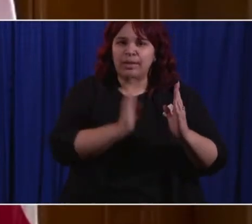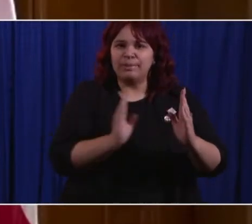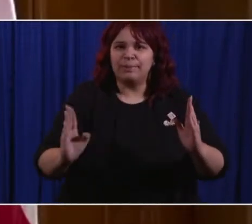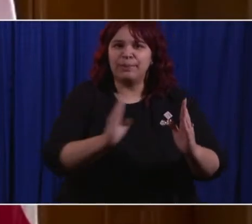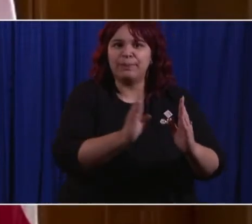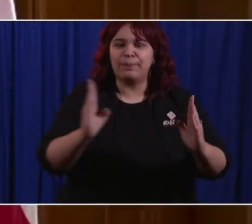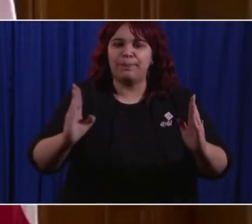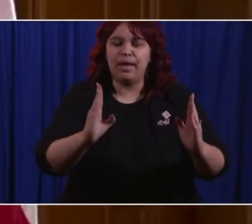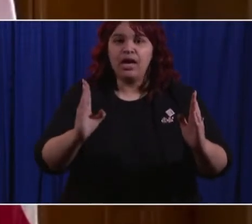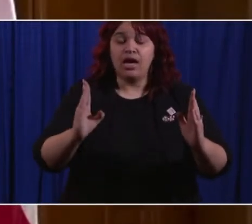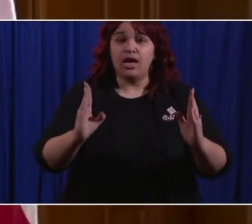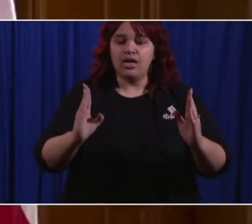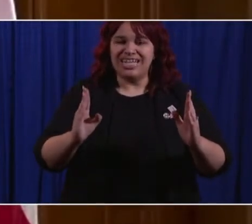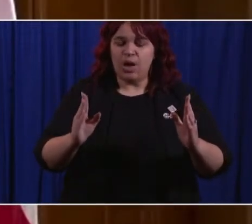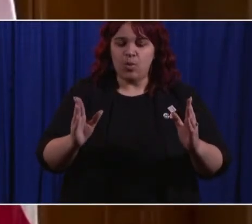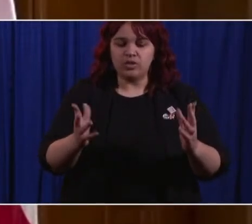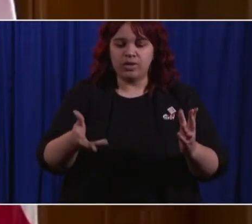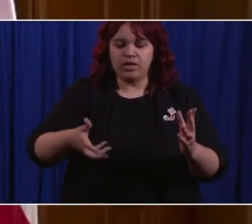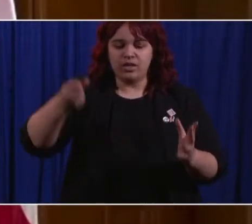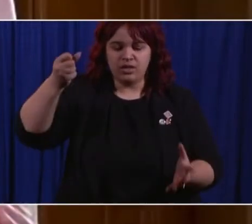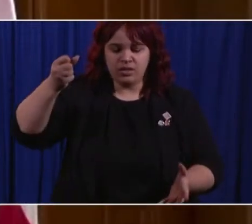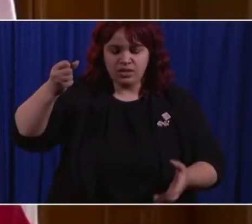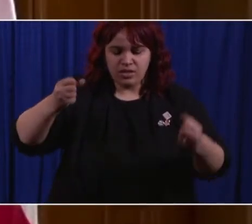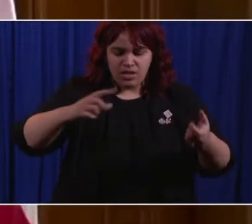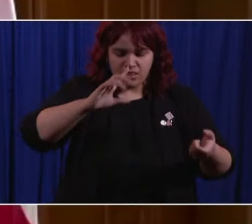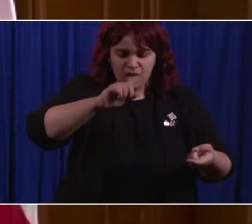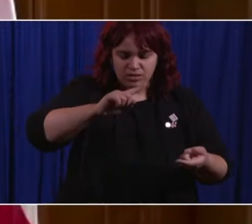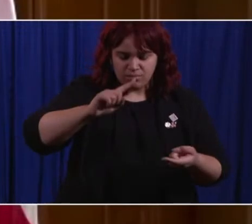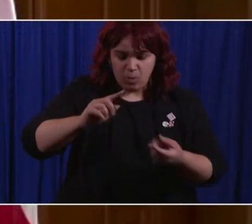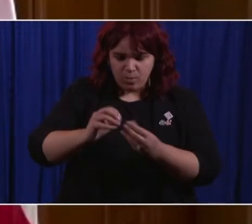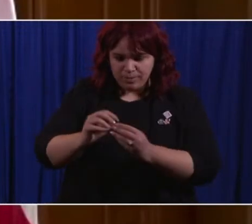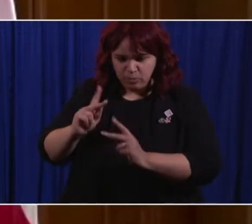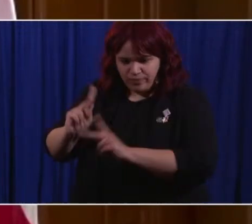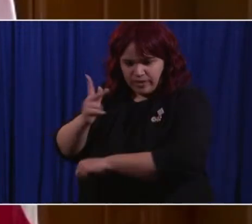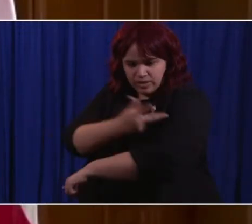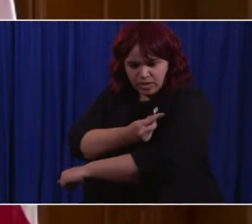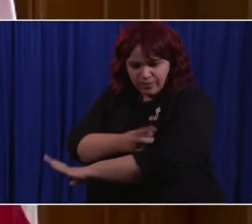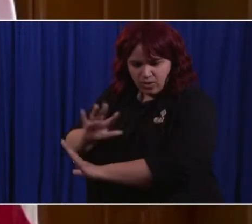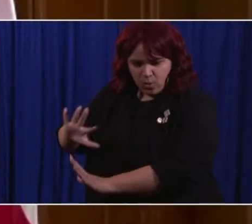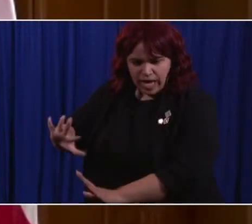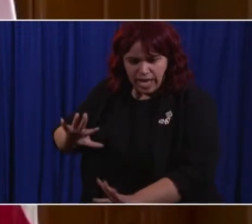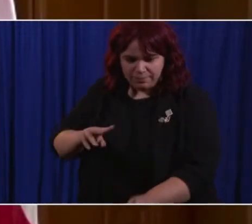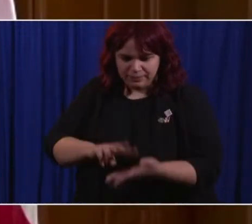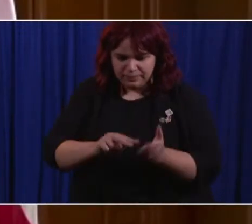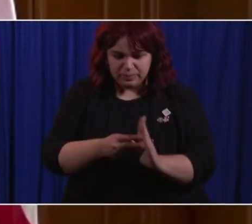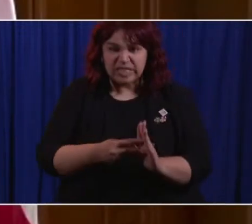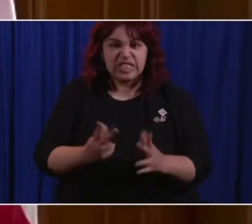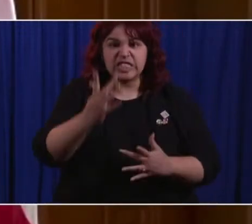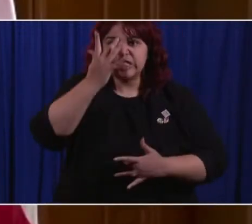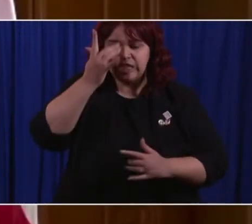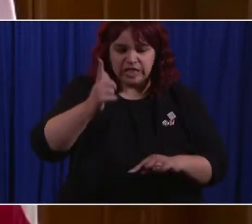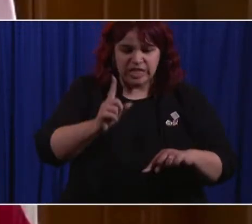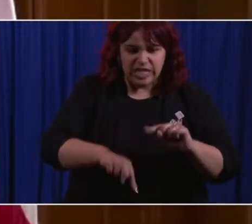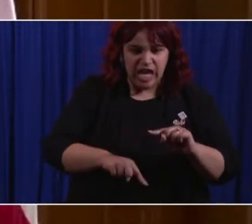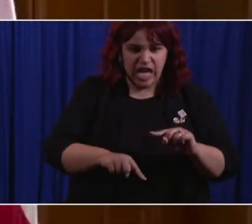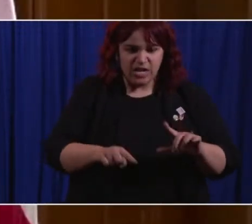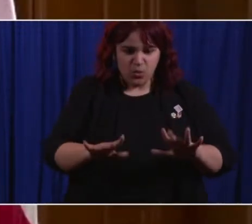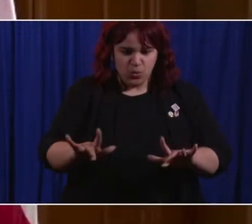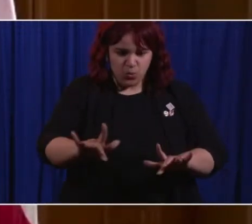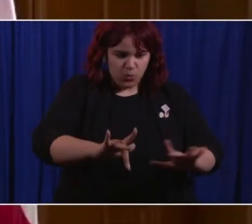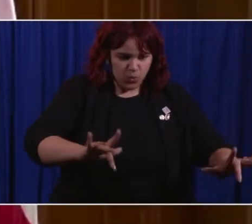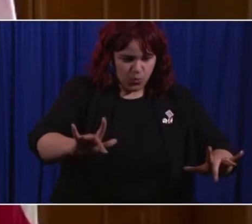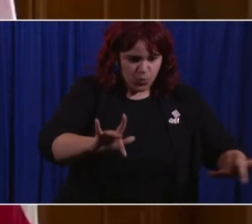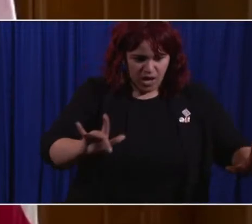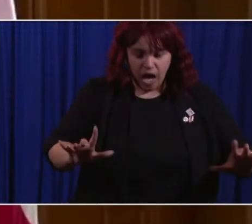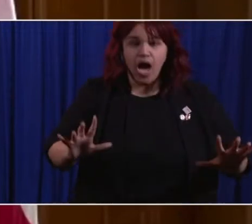difficult for the virus to spread, and then those numbers, those cases start going down. That's what we expect to happen. That's what we hope